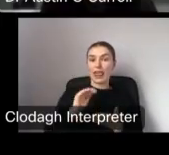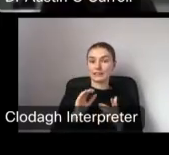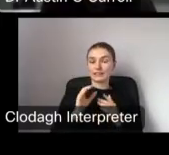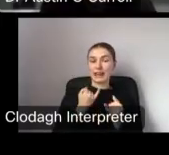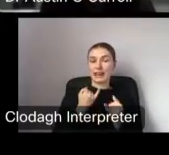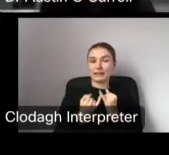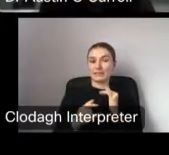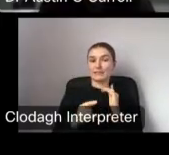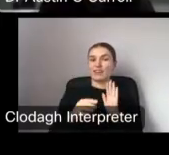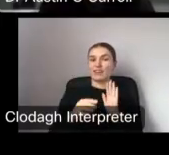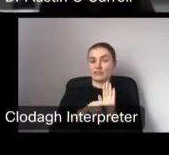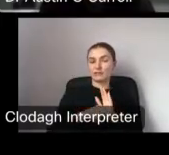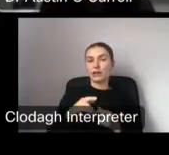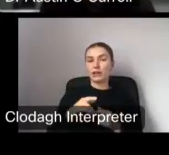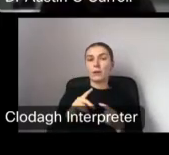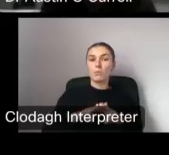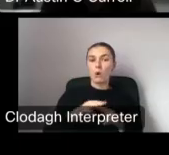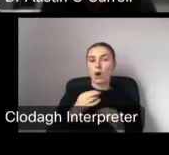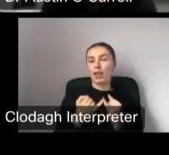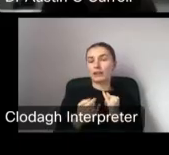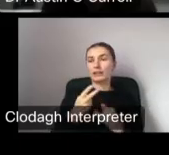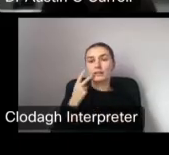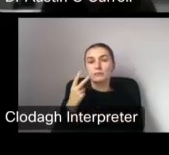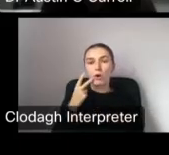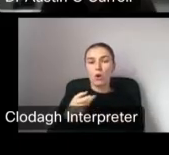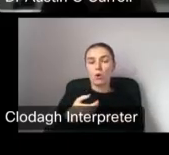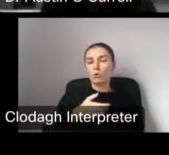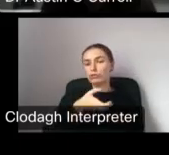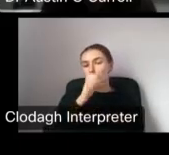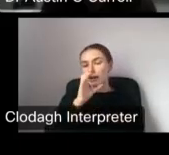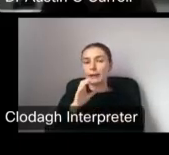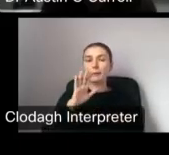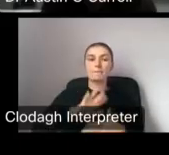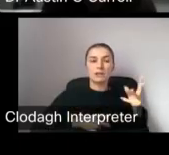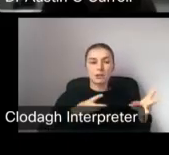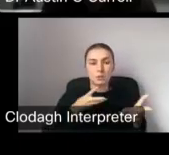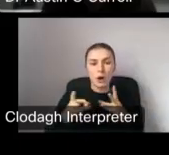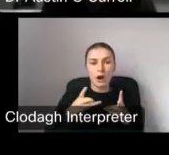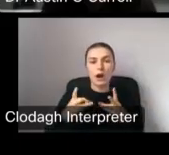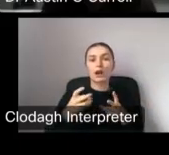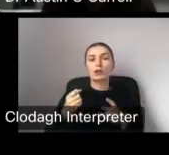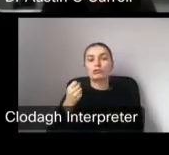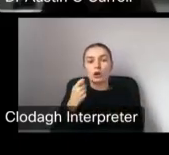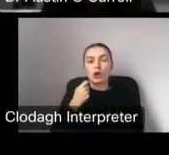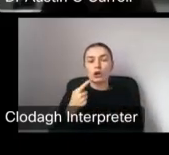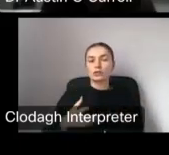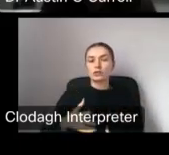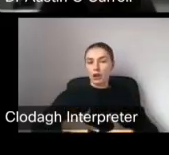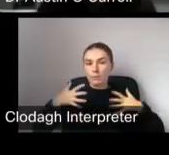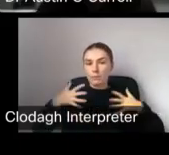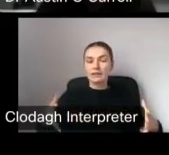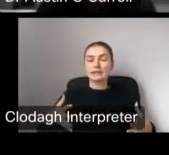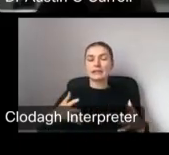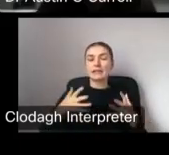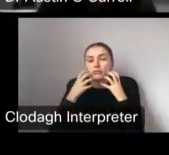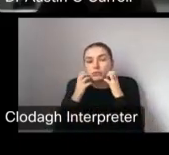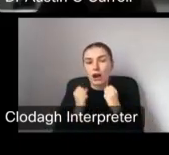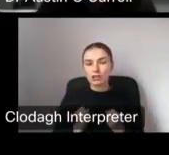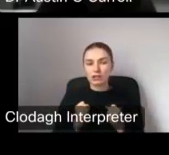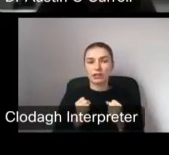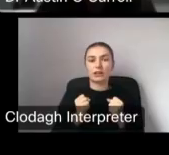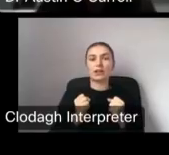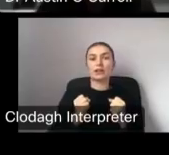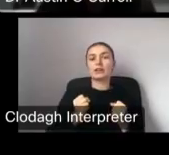be a smoker, more likely to drink excess, more likely to use drugs, more likely to miss work, more likely to have severe obesity, diabetes, depression, more likely to